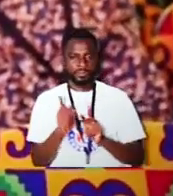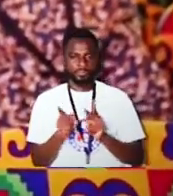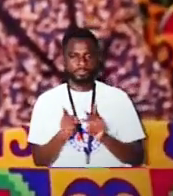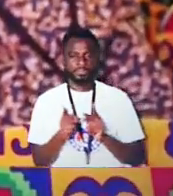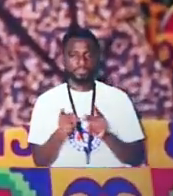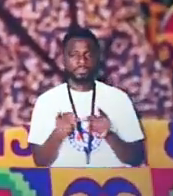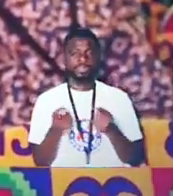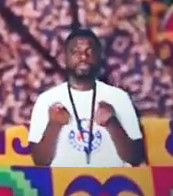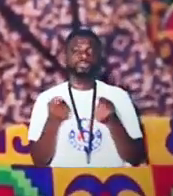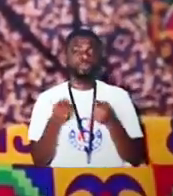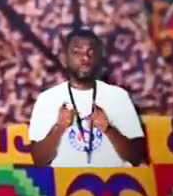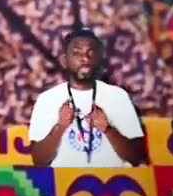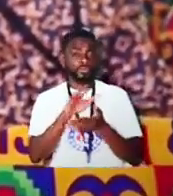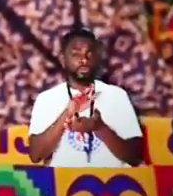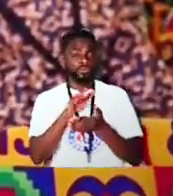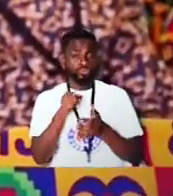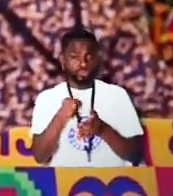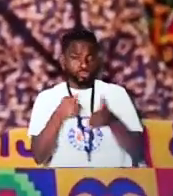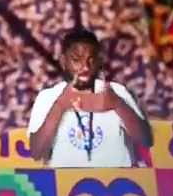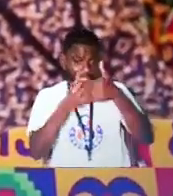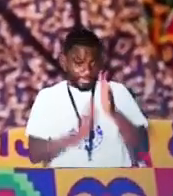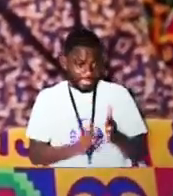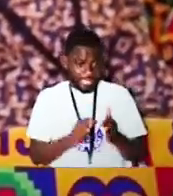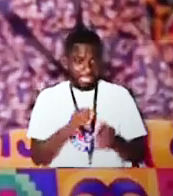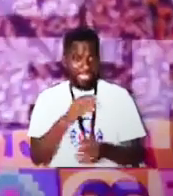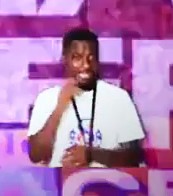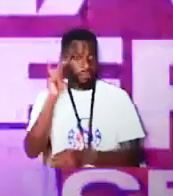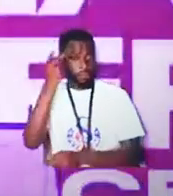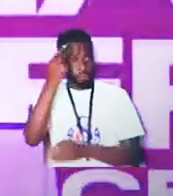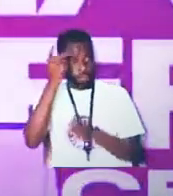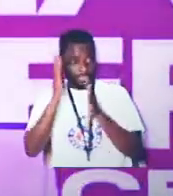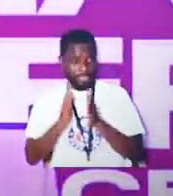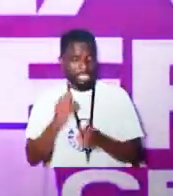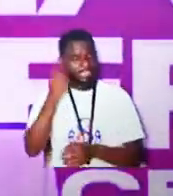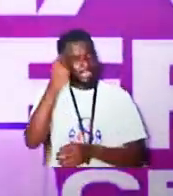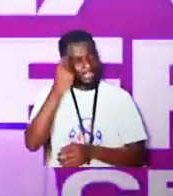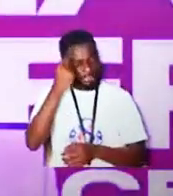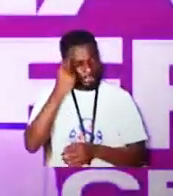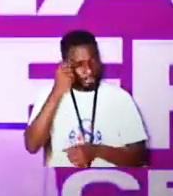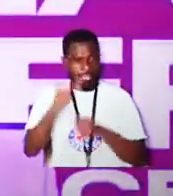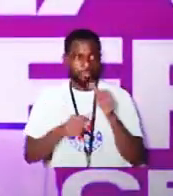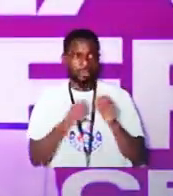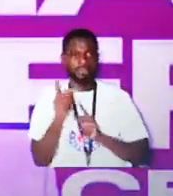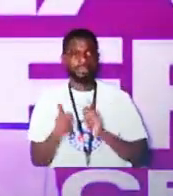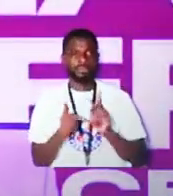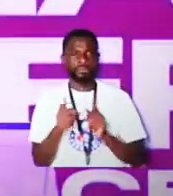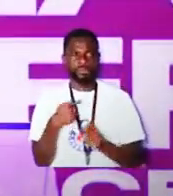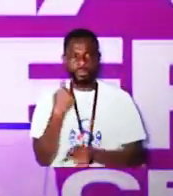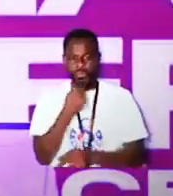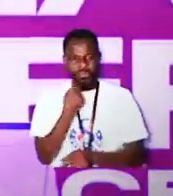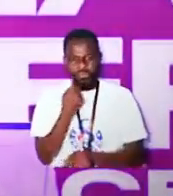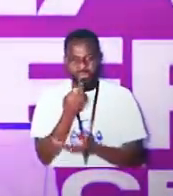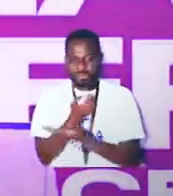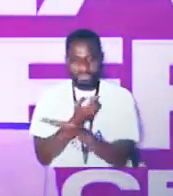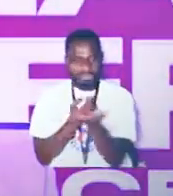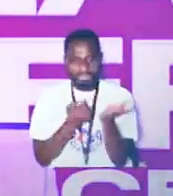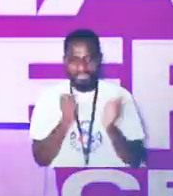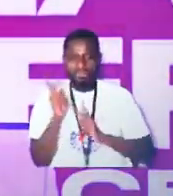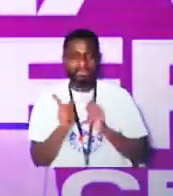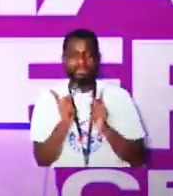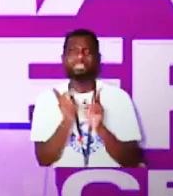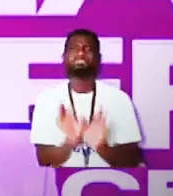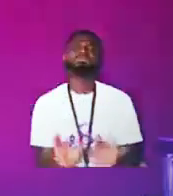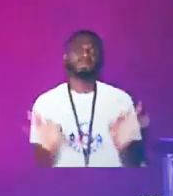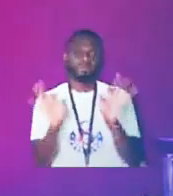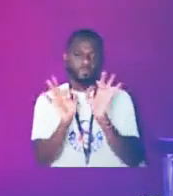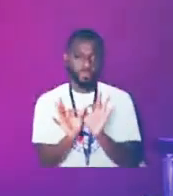So when you are a leader and you are a politician, think about the people. Who they are is very important.